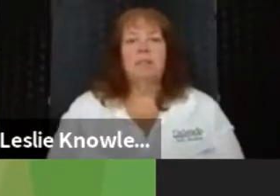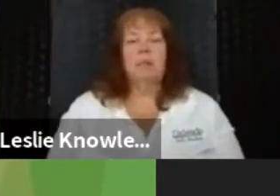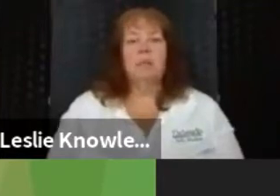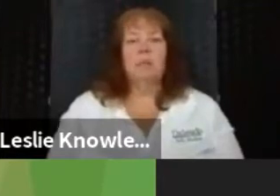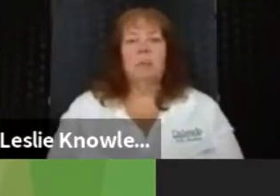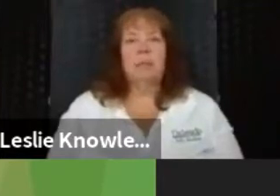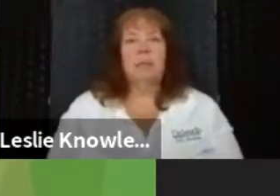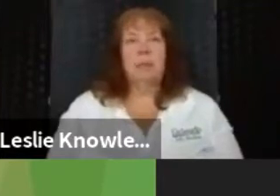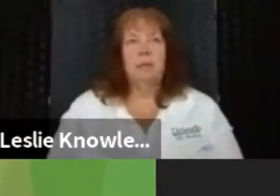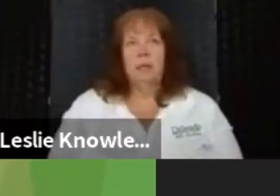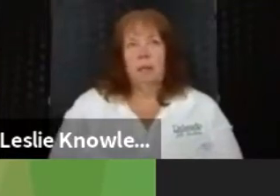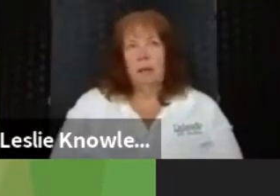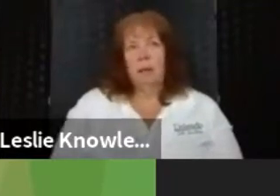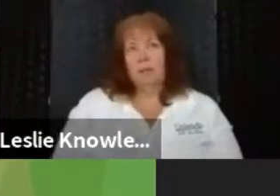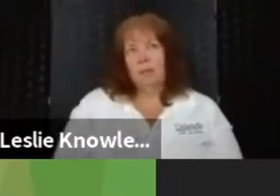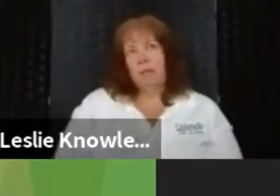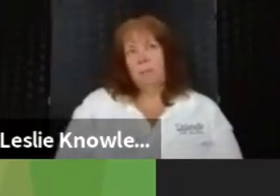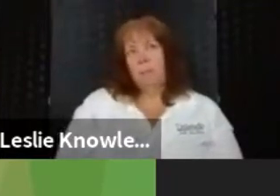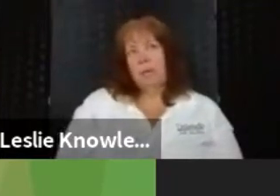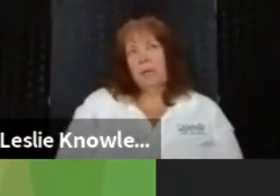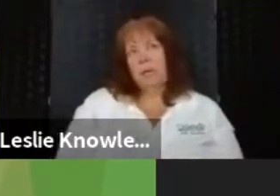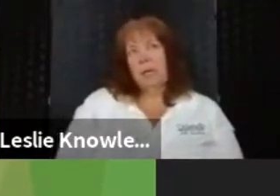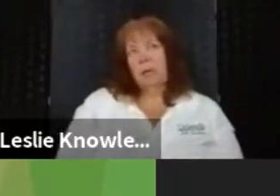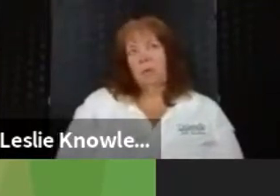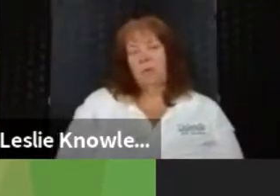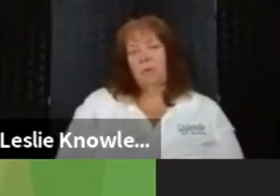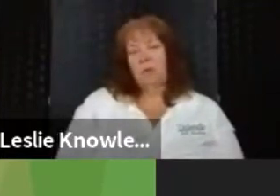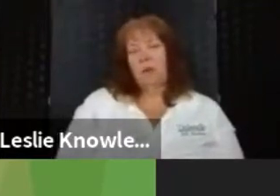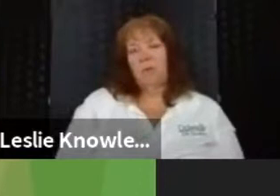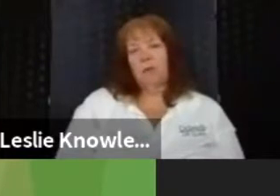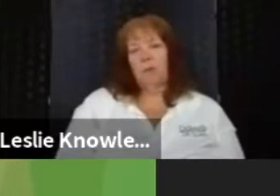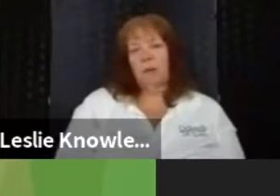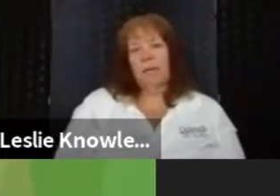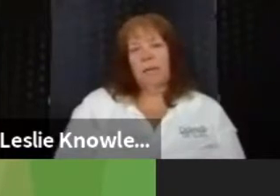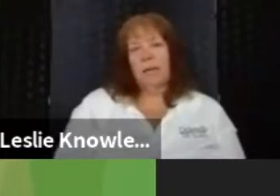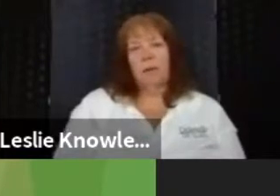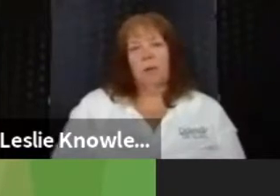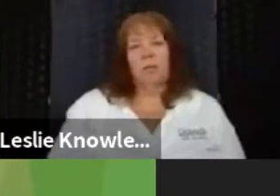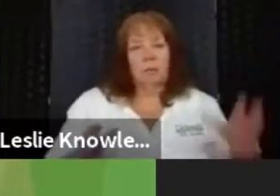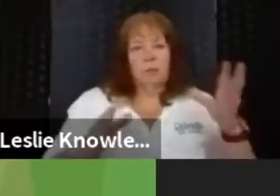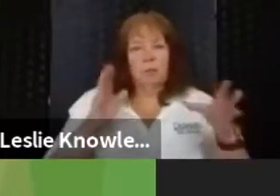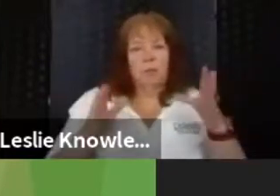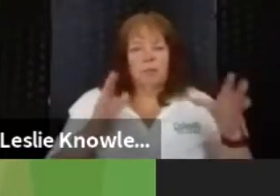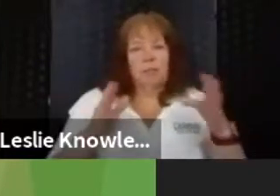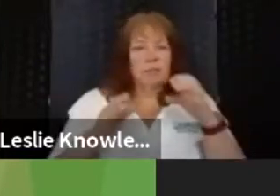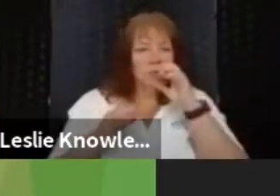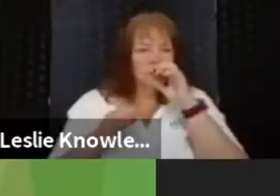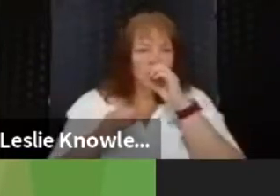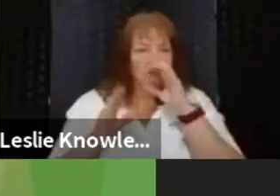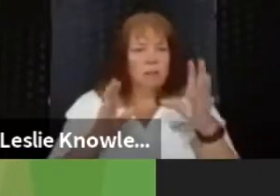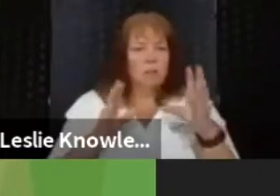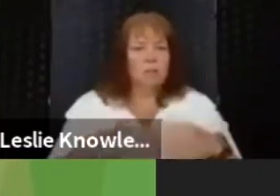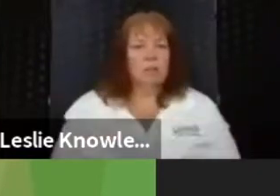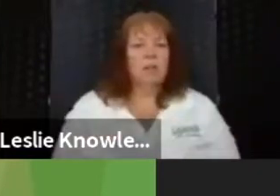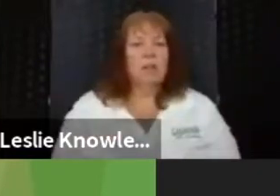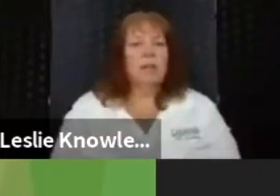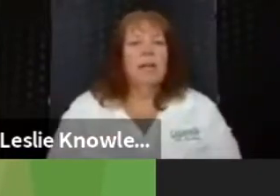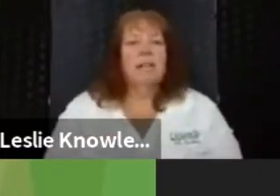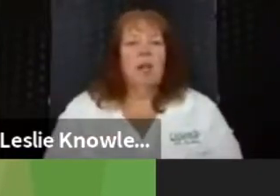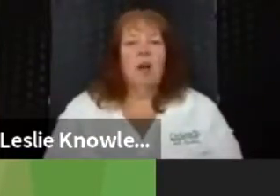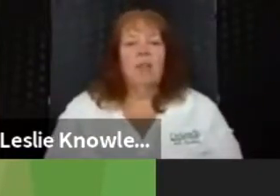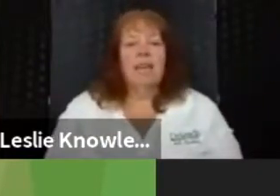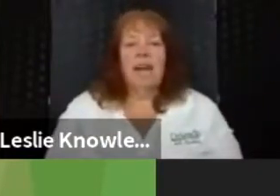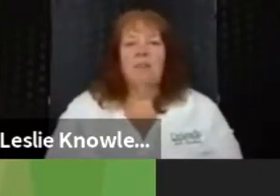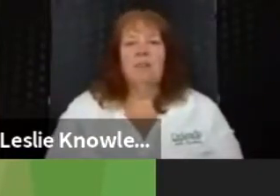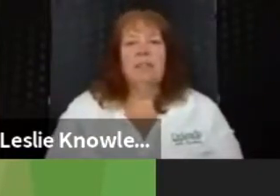test that will be, I think, beginning, I don't know if they're offering it right now. They're in the stages. I think they're in the final stages of it.